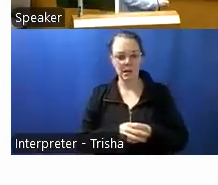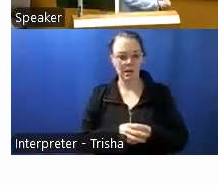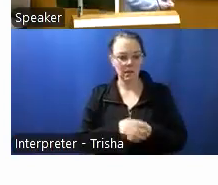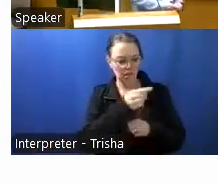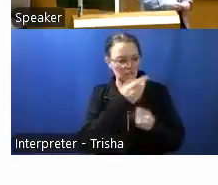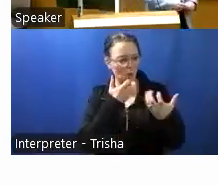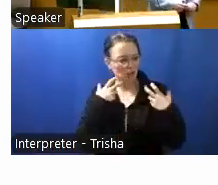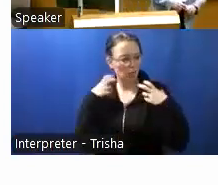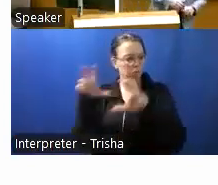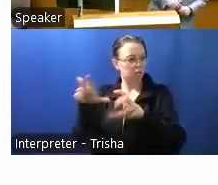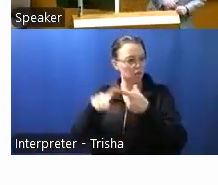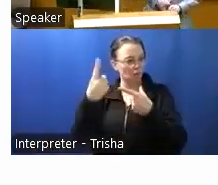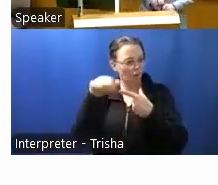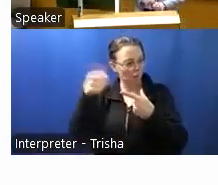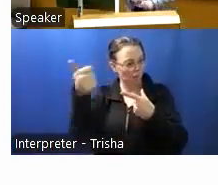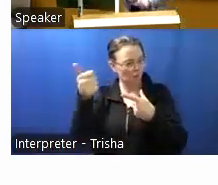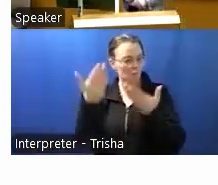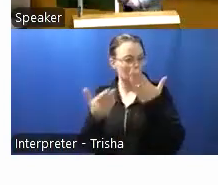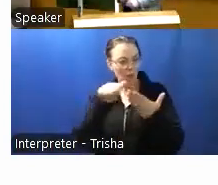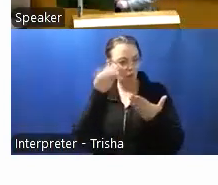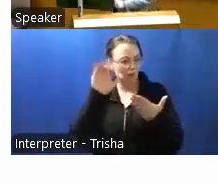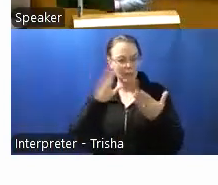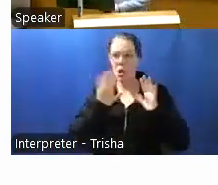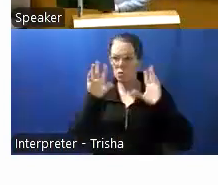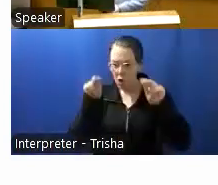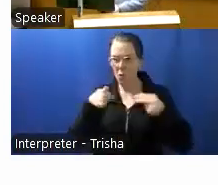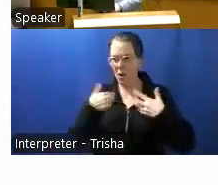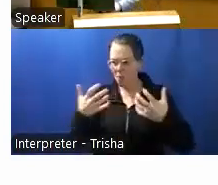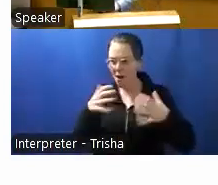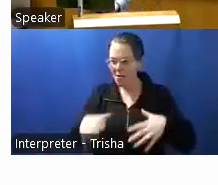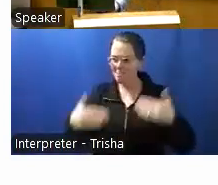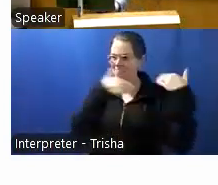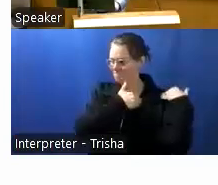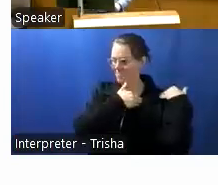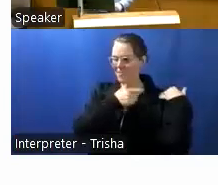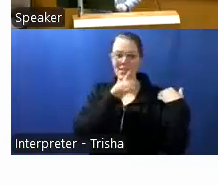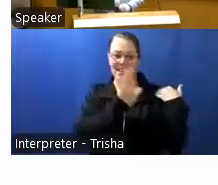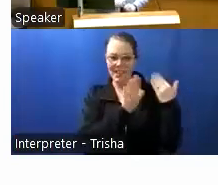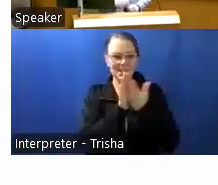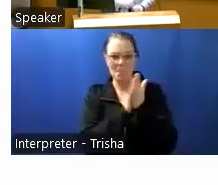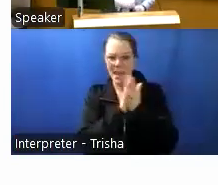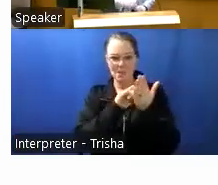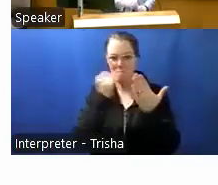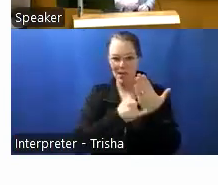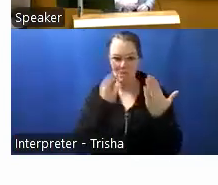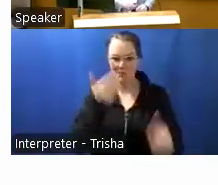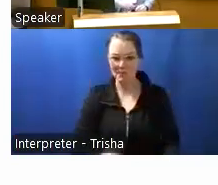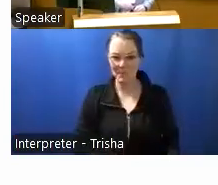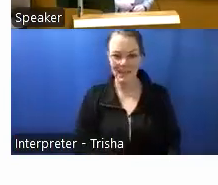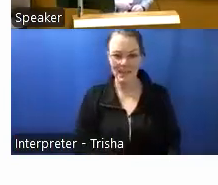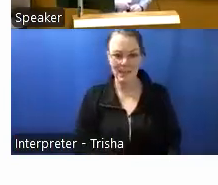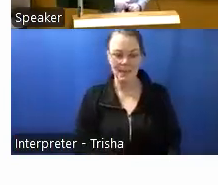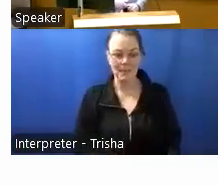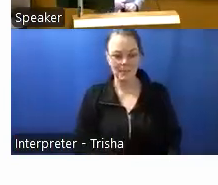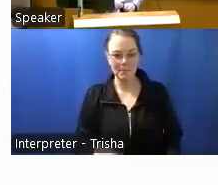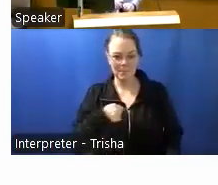this to somebody, another faculty member? And he said, absolutely not. This is his passion project. And I also feel this, along